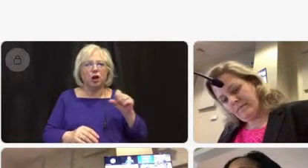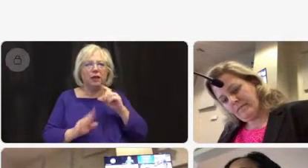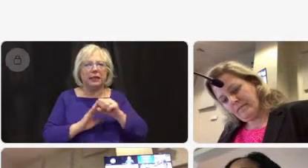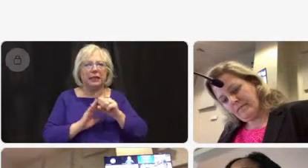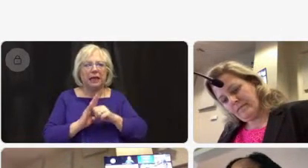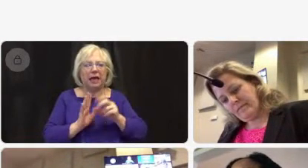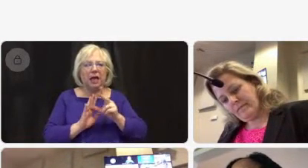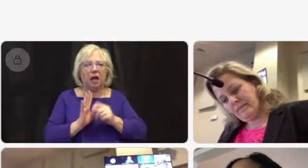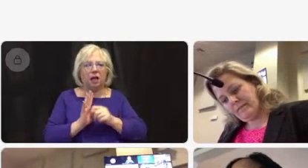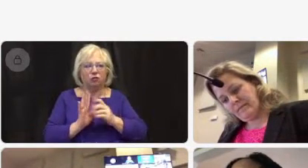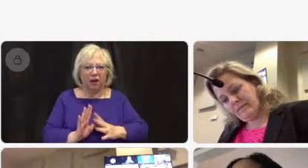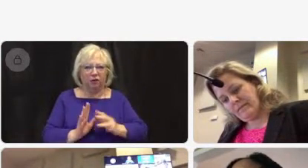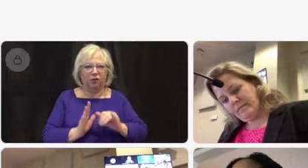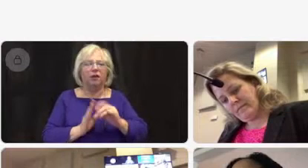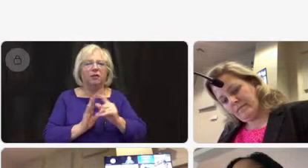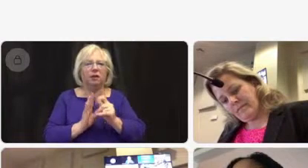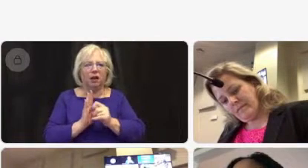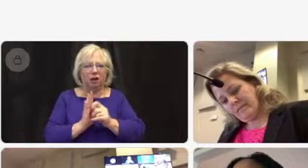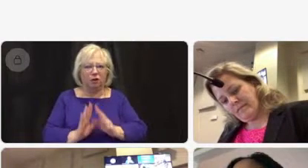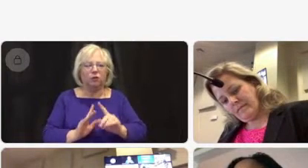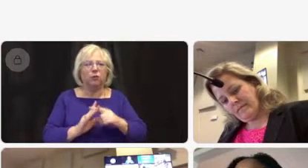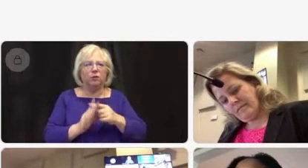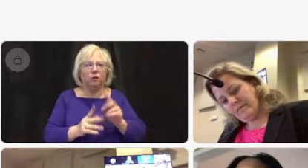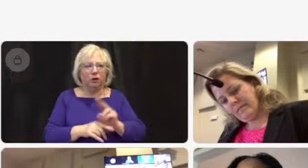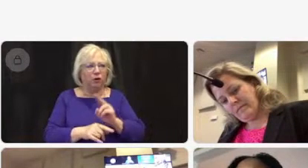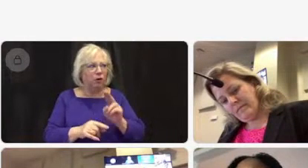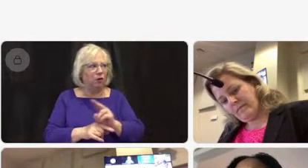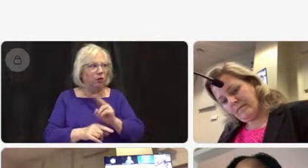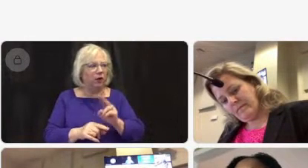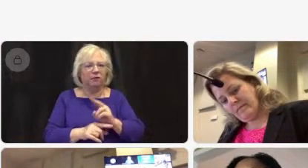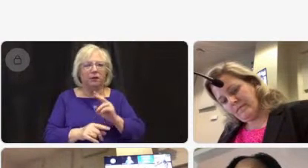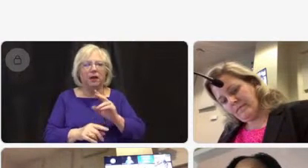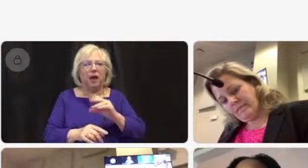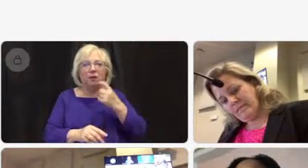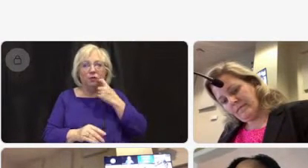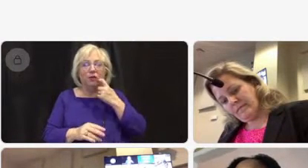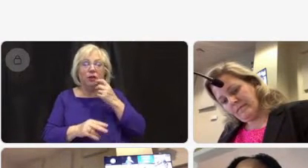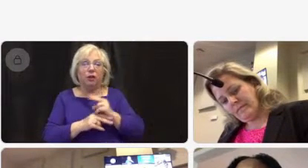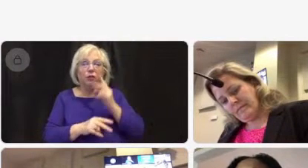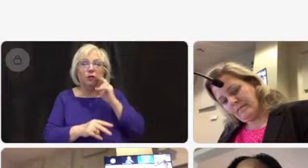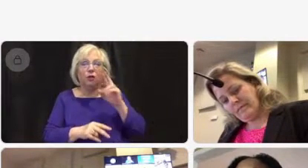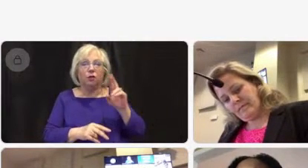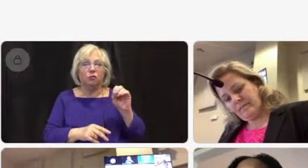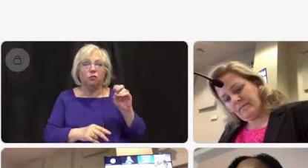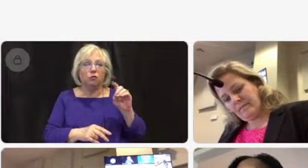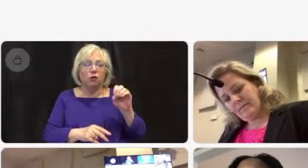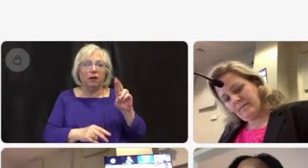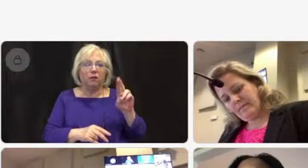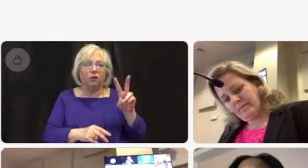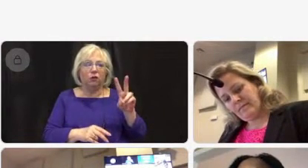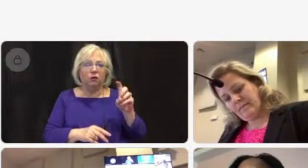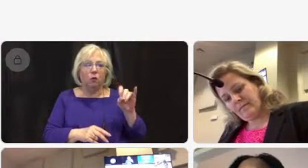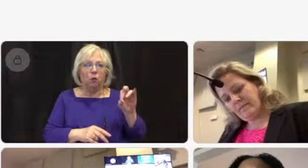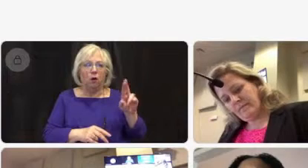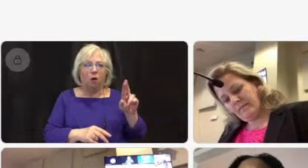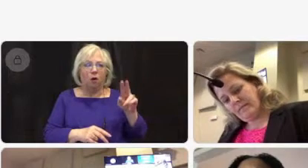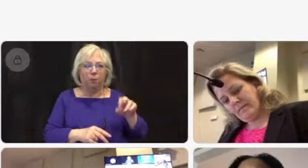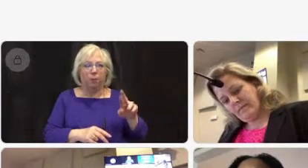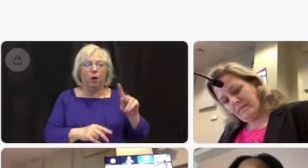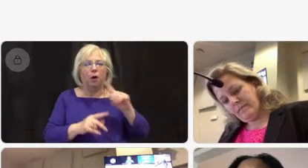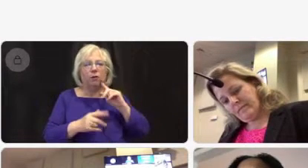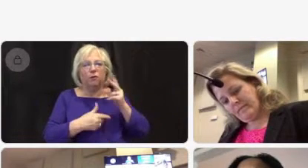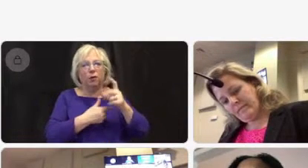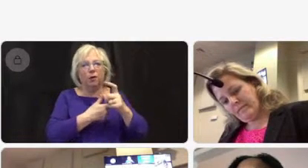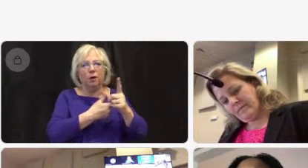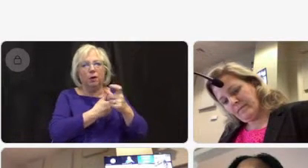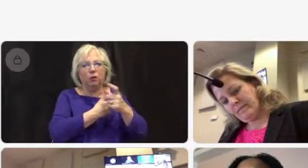It's a contractor that we started utilizing. We utilized them just recently at Reservoir Park to do some of our tornado cleanup on our pavilion and